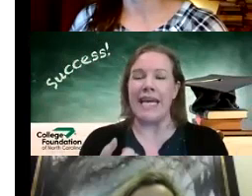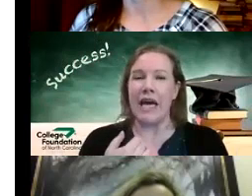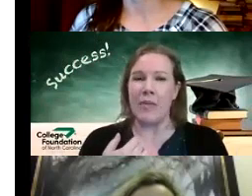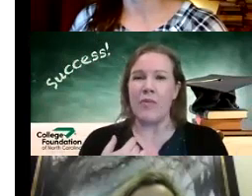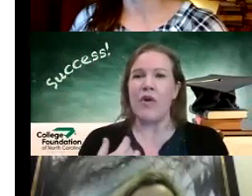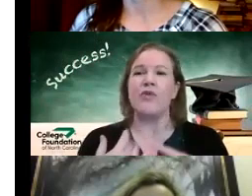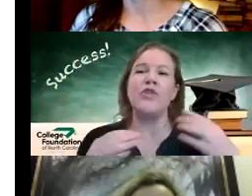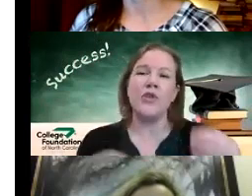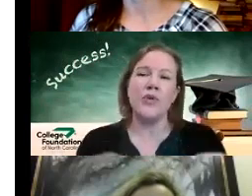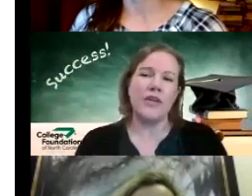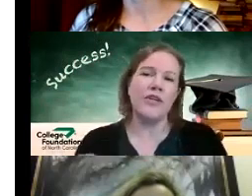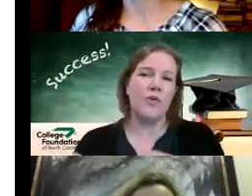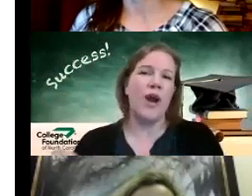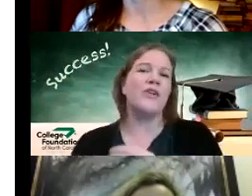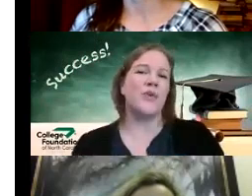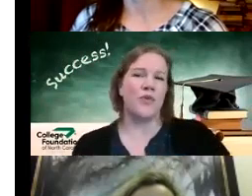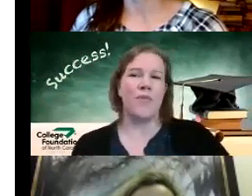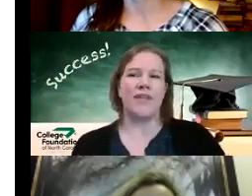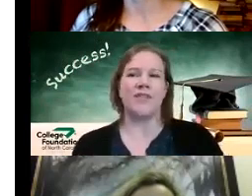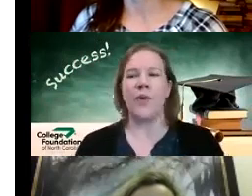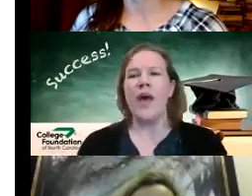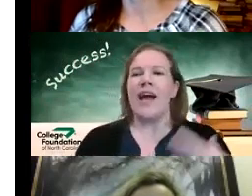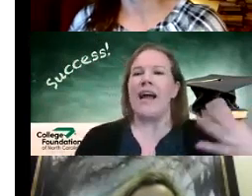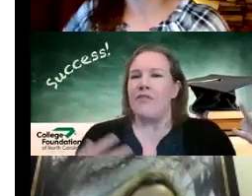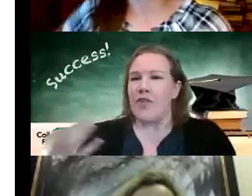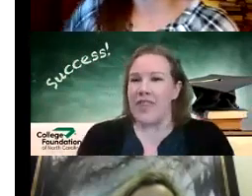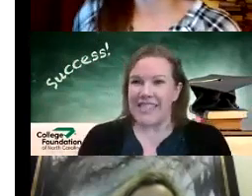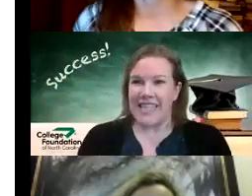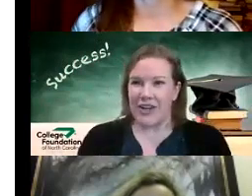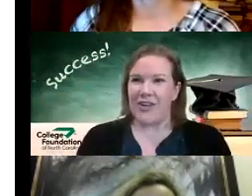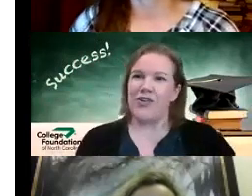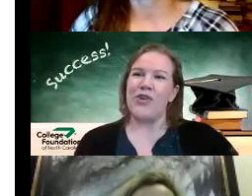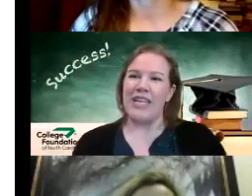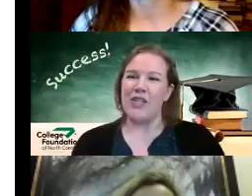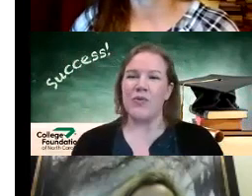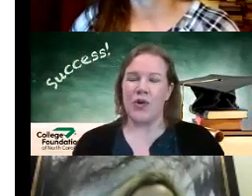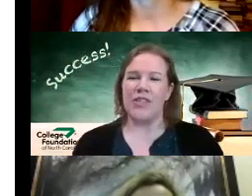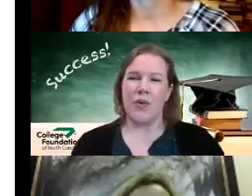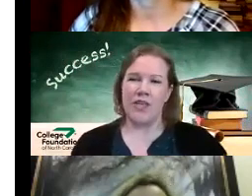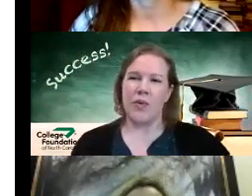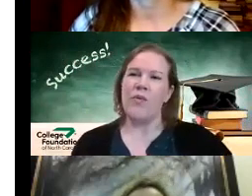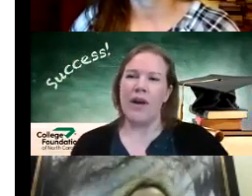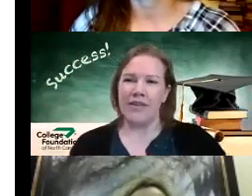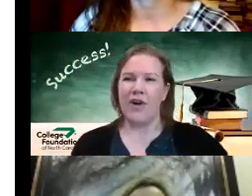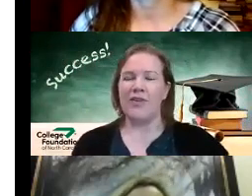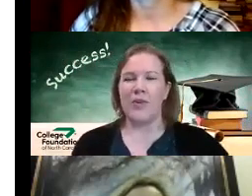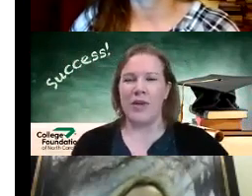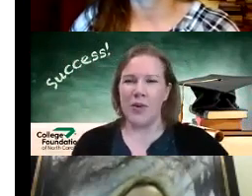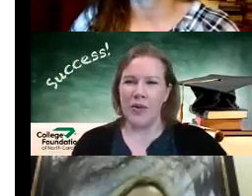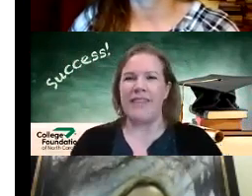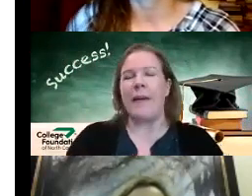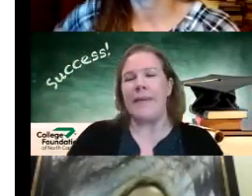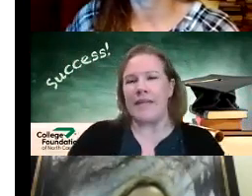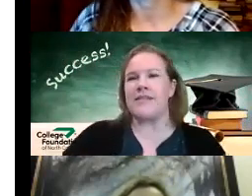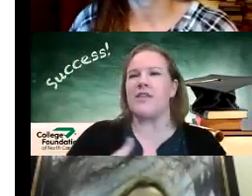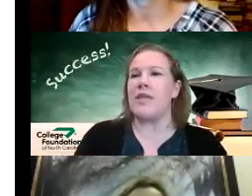need income for 2 years prior to enrollment. So for this year, if you're looking to enroll in 2021, the fall of